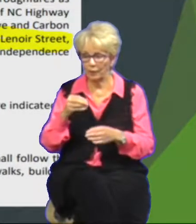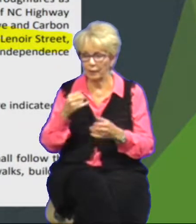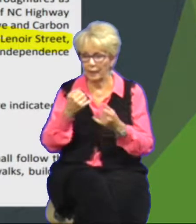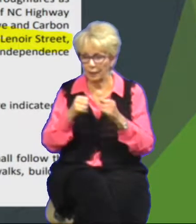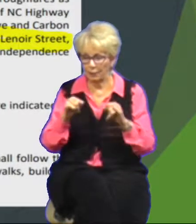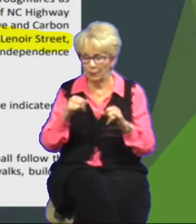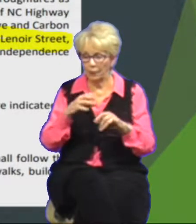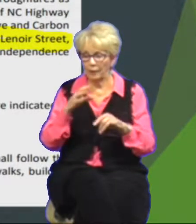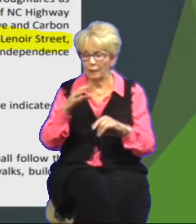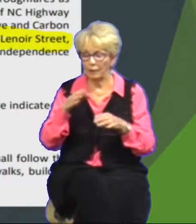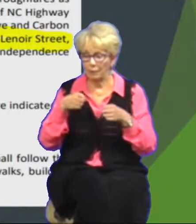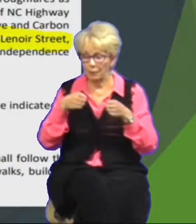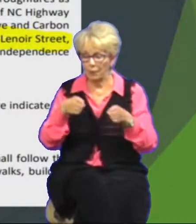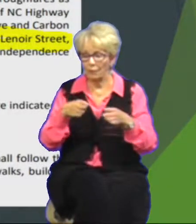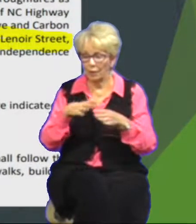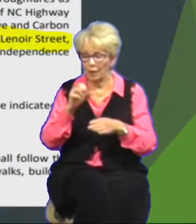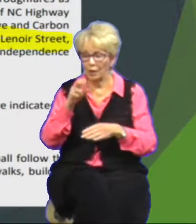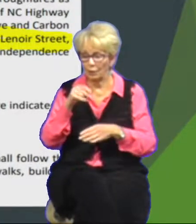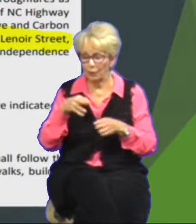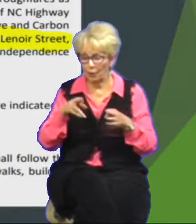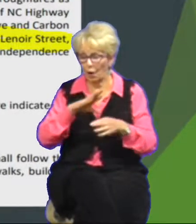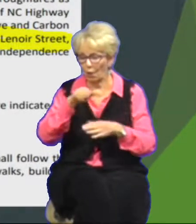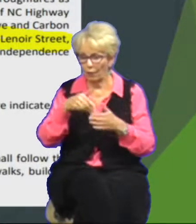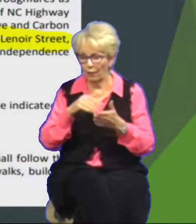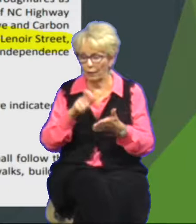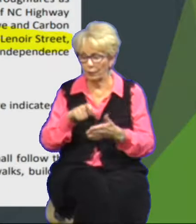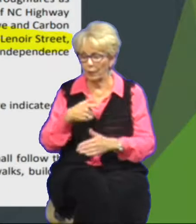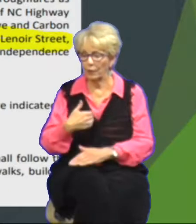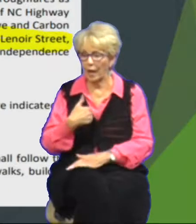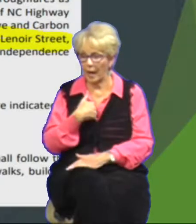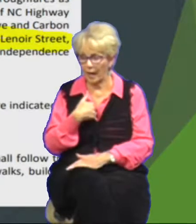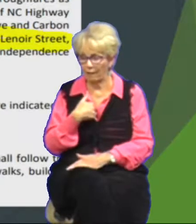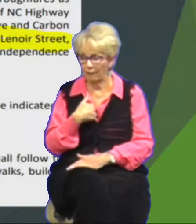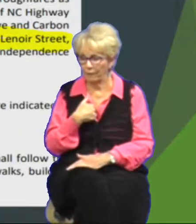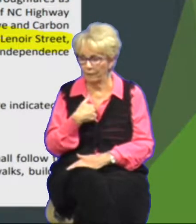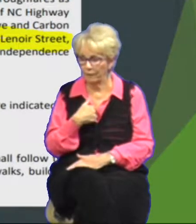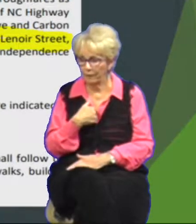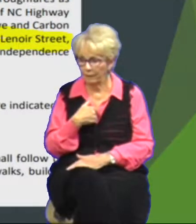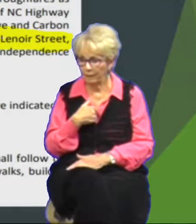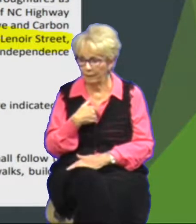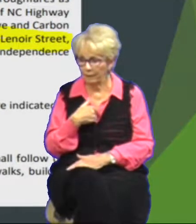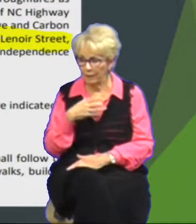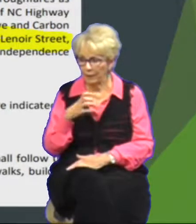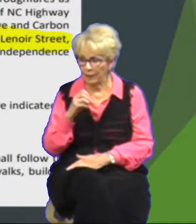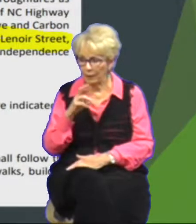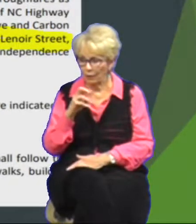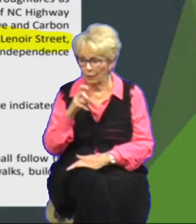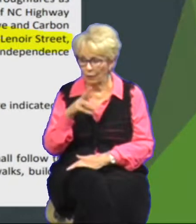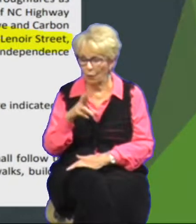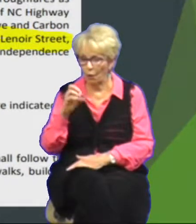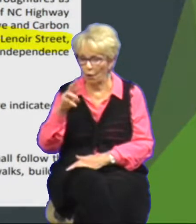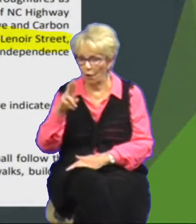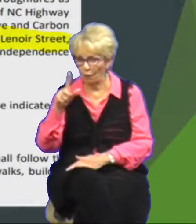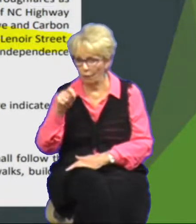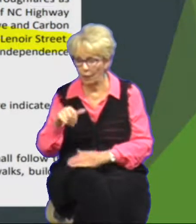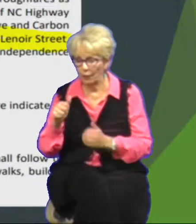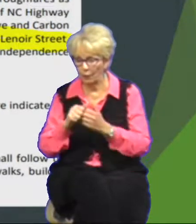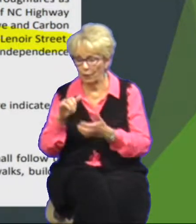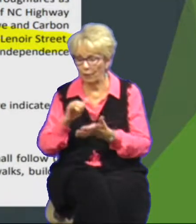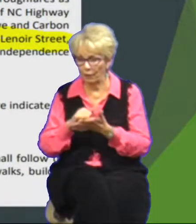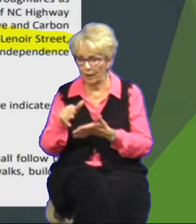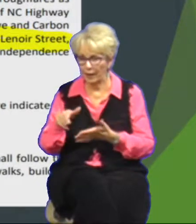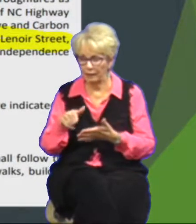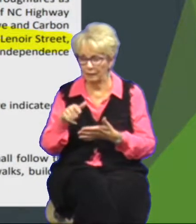Boulevard, Jamestown Road, Cosby Road, all of these were supposed to have the corridor overlay on them according to the actual text